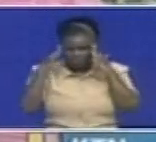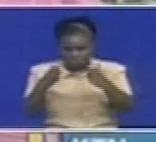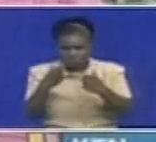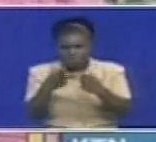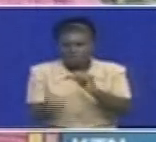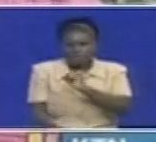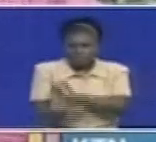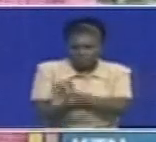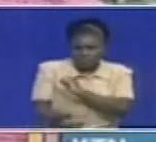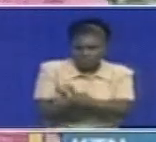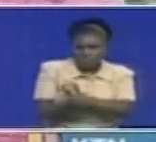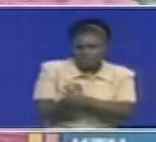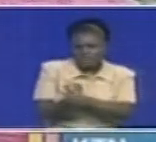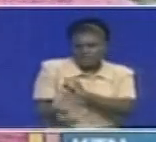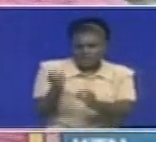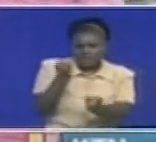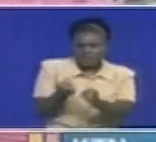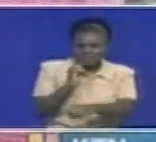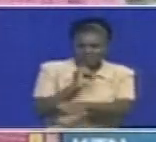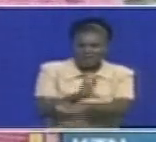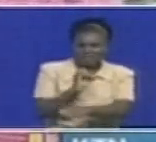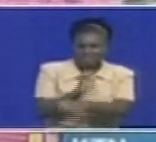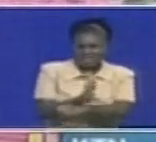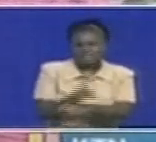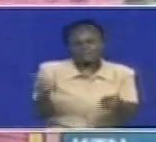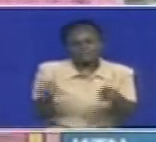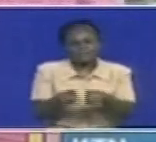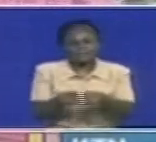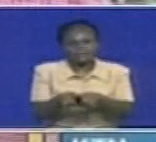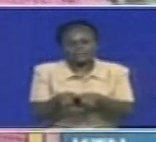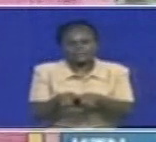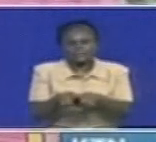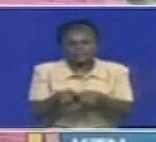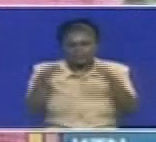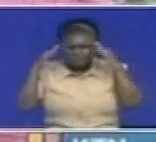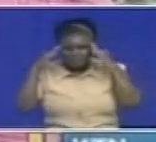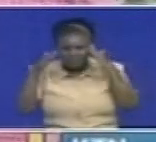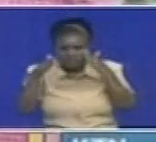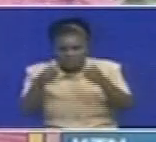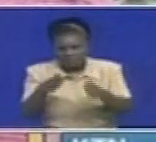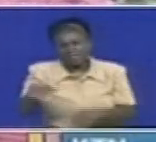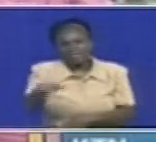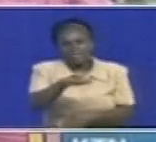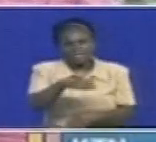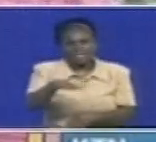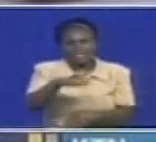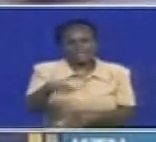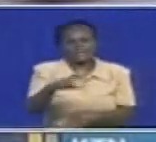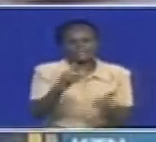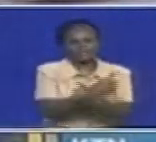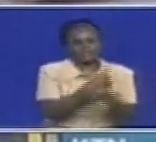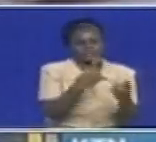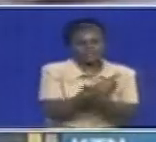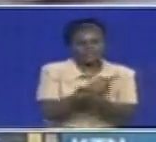counseling of these boys and giving them career guidance also to the specific maybe areas they would want to venture in.